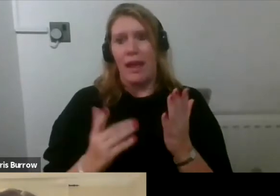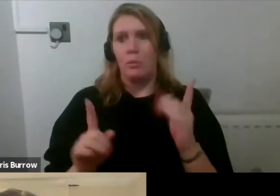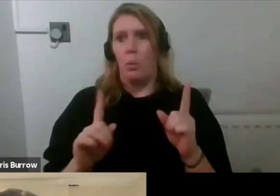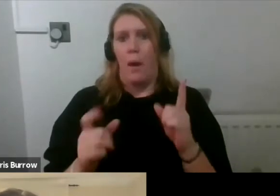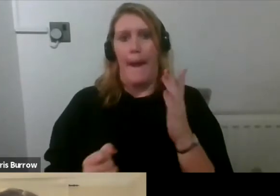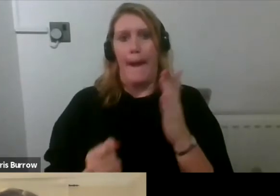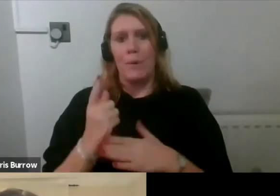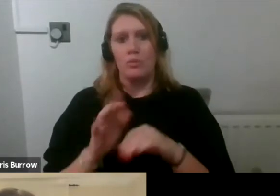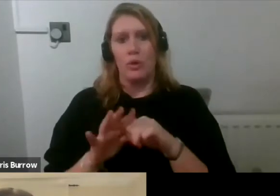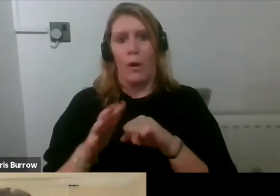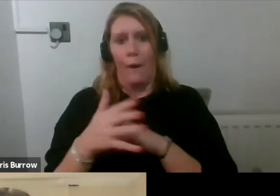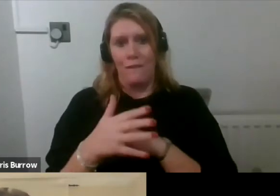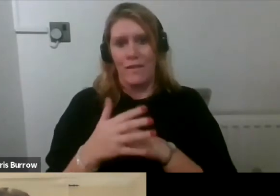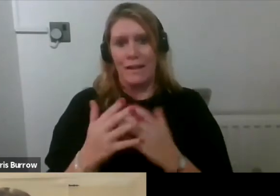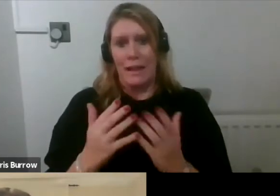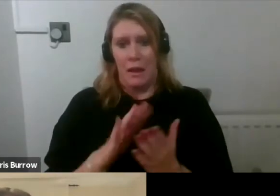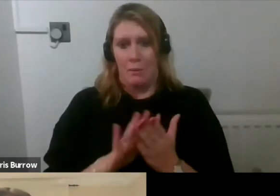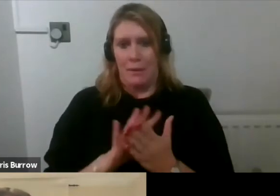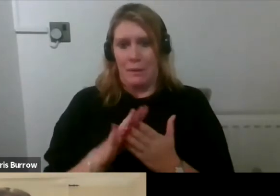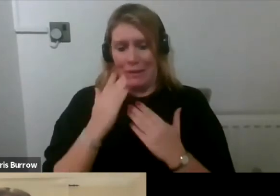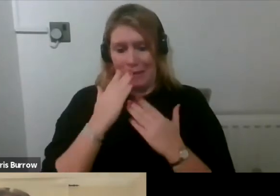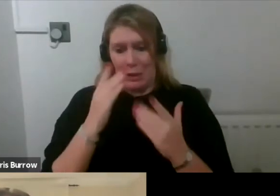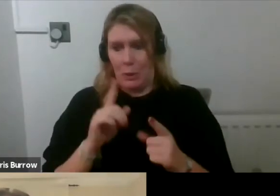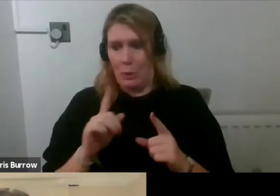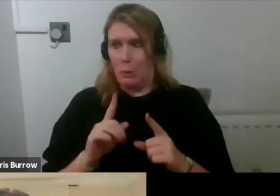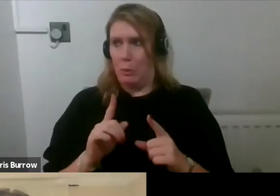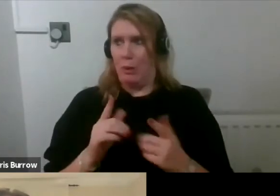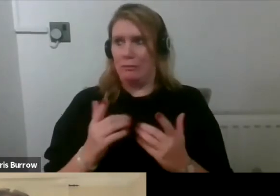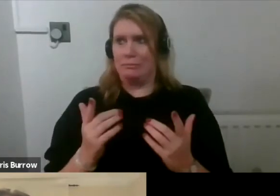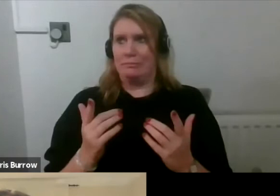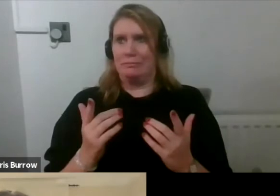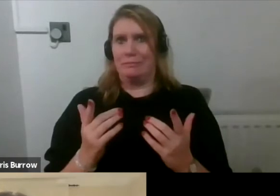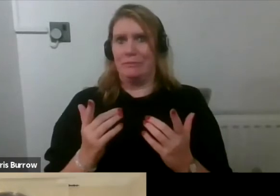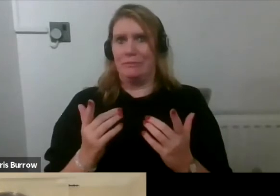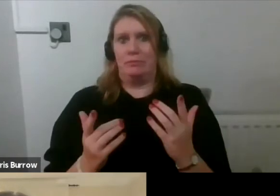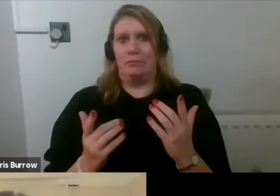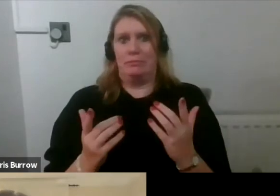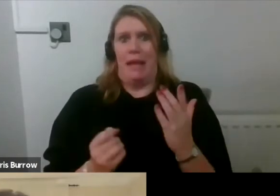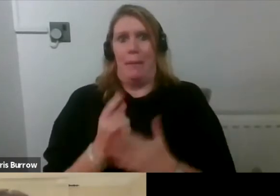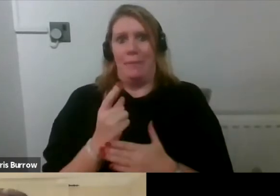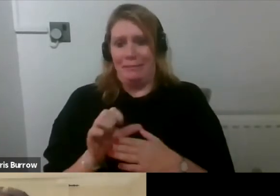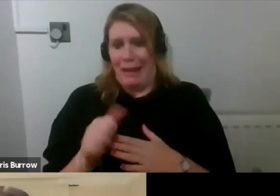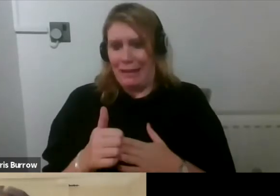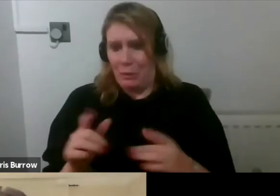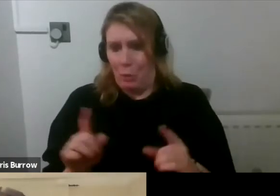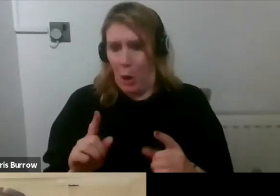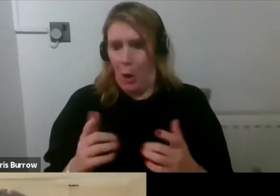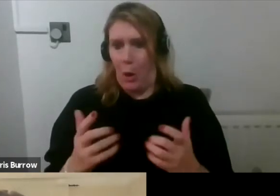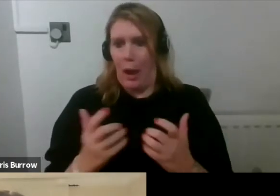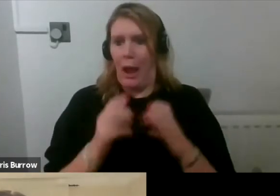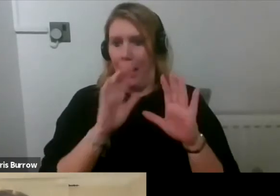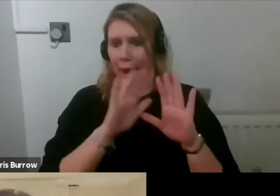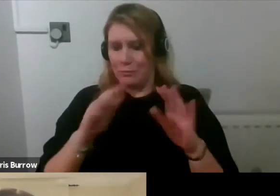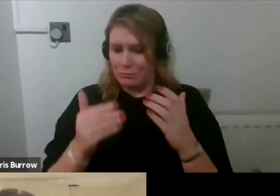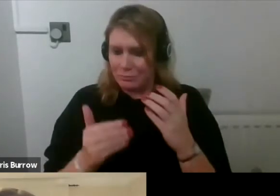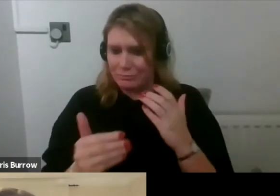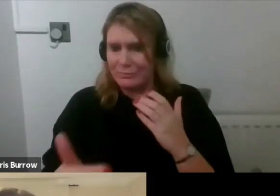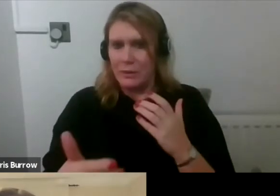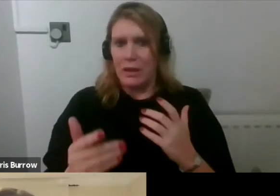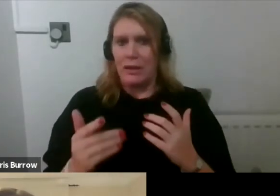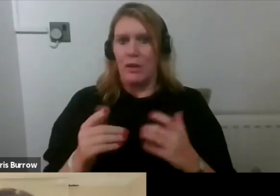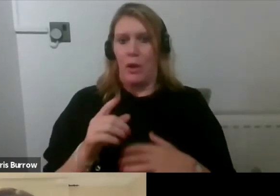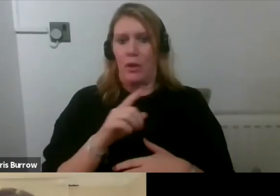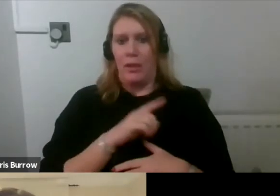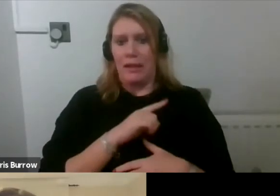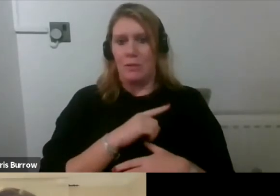we didn't really know what to do with it. Nobody knew how long this was going to last or how long it was going to go on. So the exhibition is still there. It's been taken